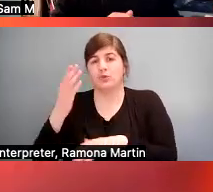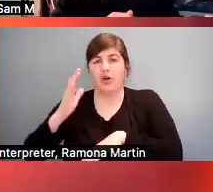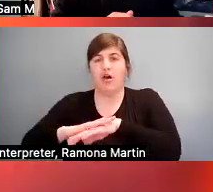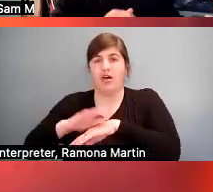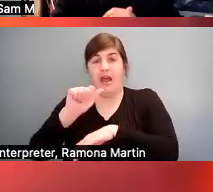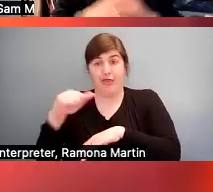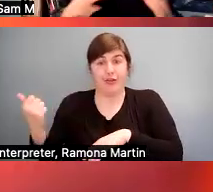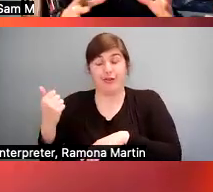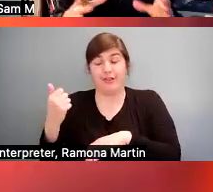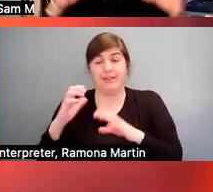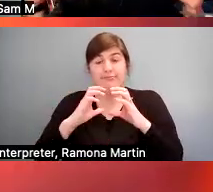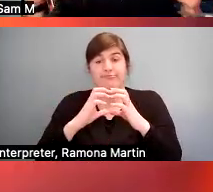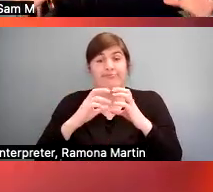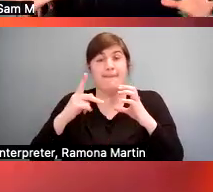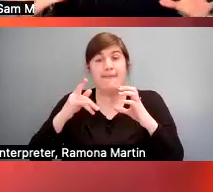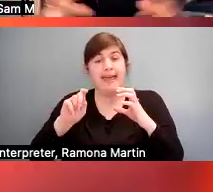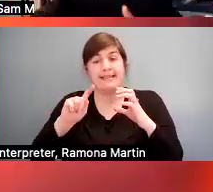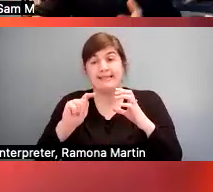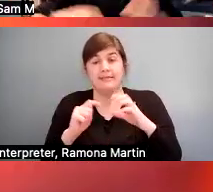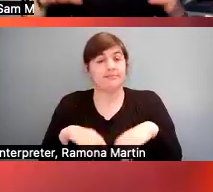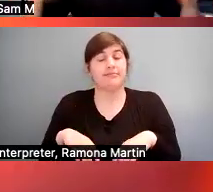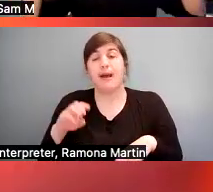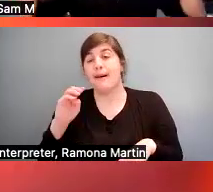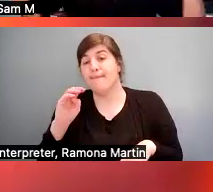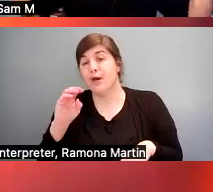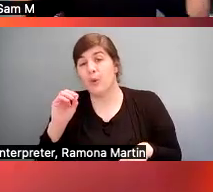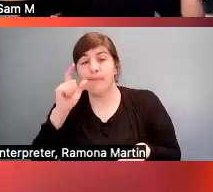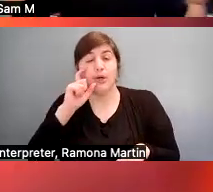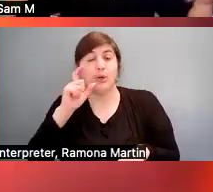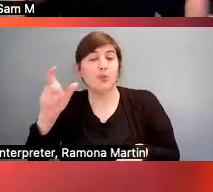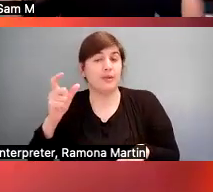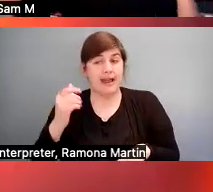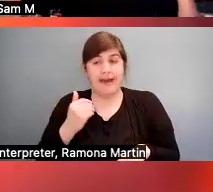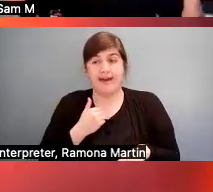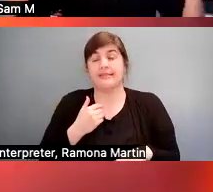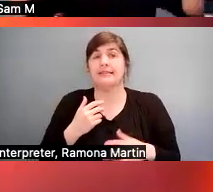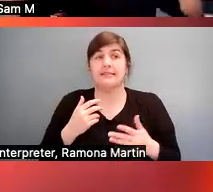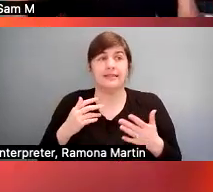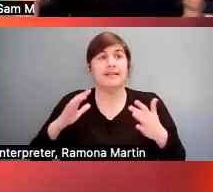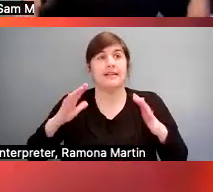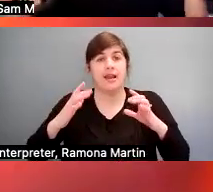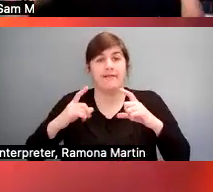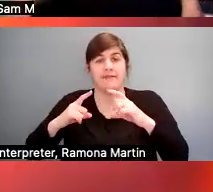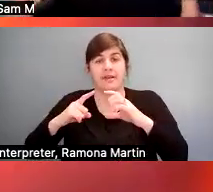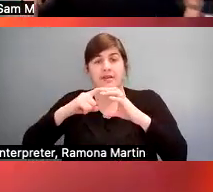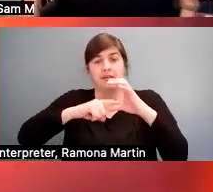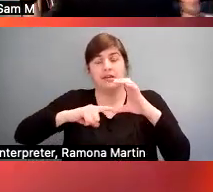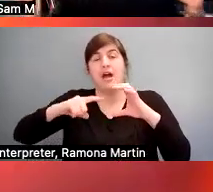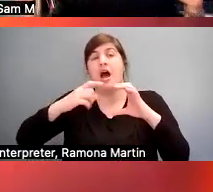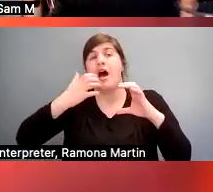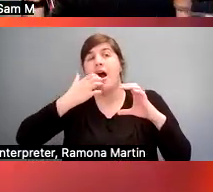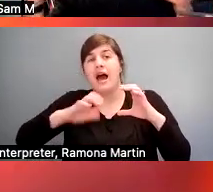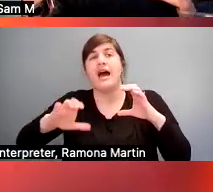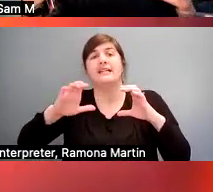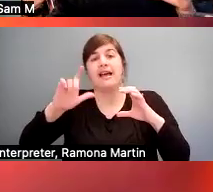anywhere you have a planet or a moon that has a semi-molten hot liquid rock